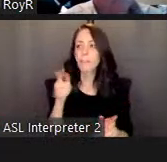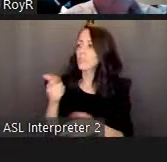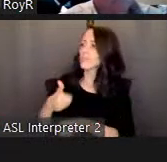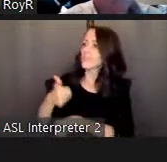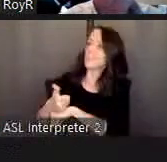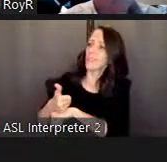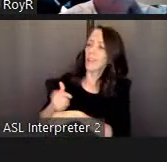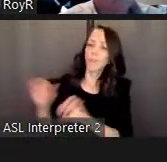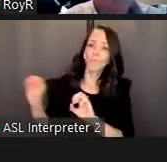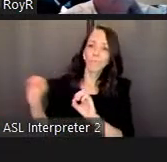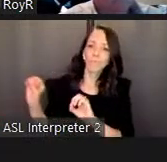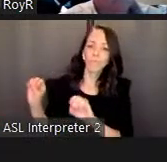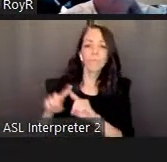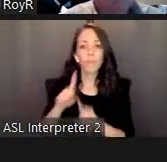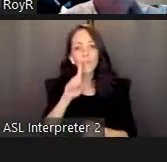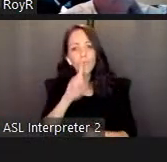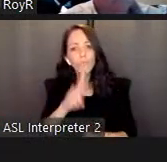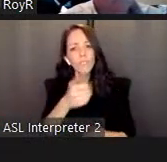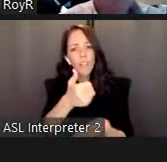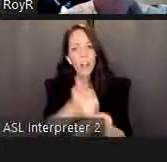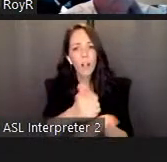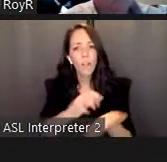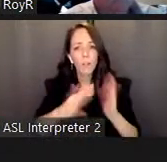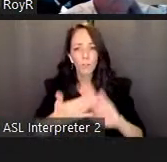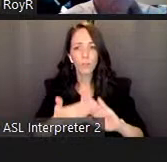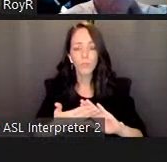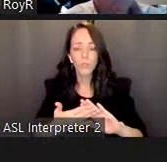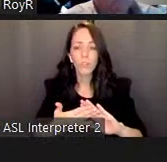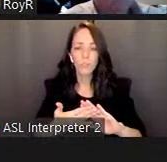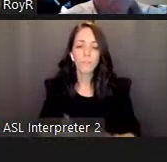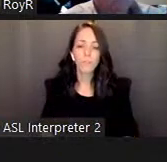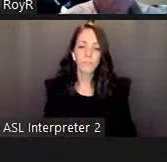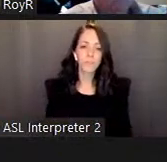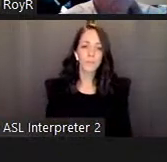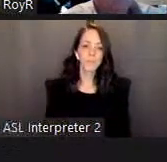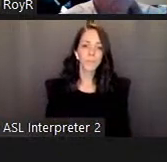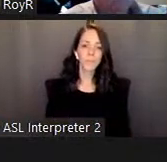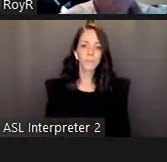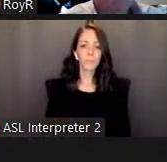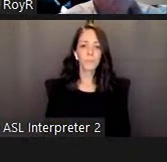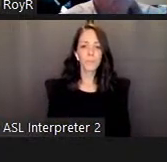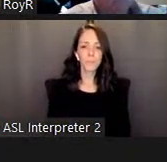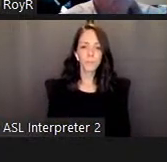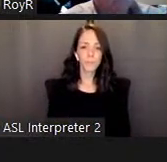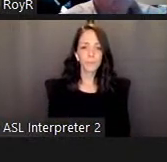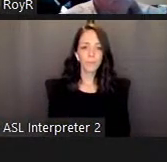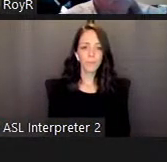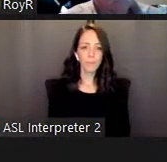that community wants to see. Next slide, please.